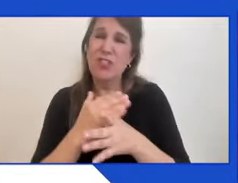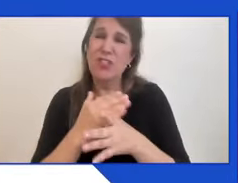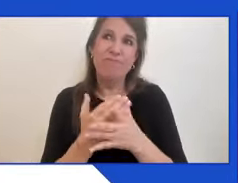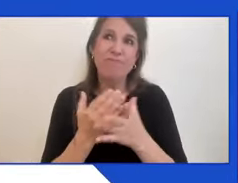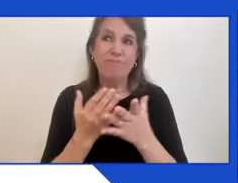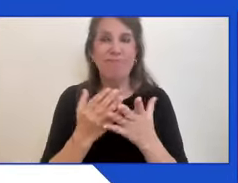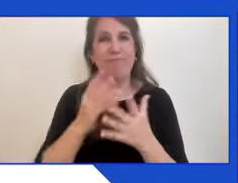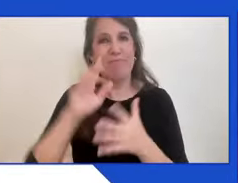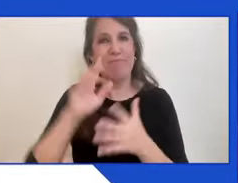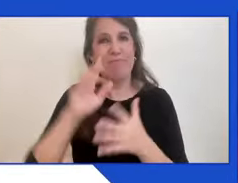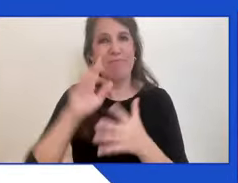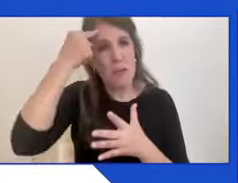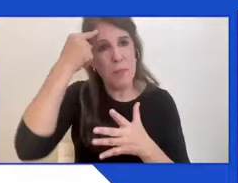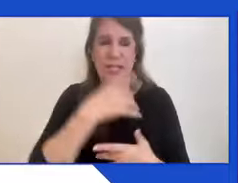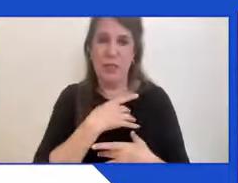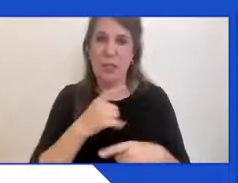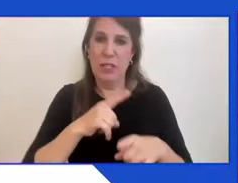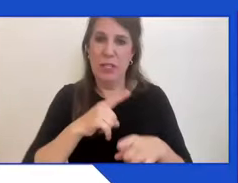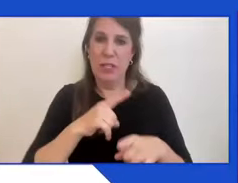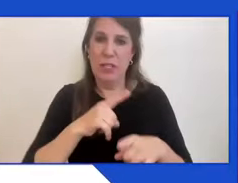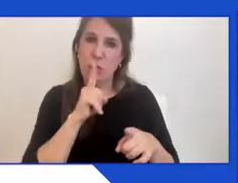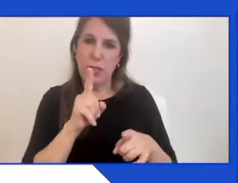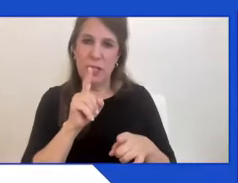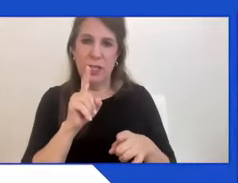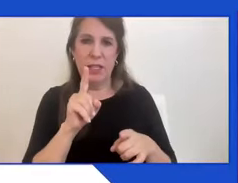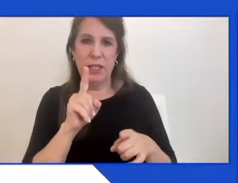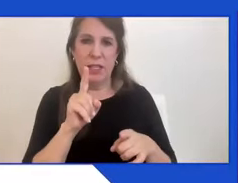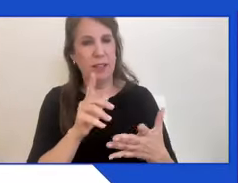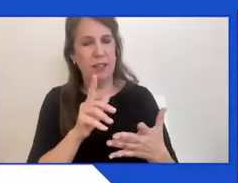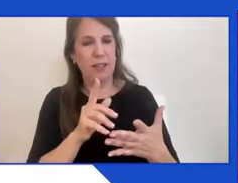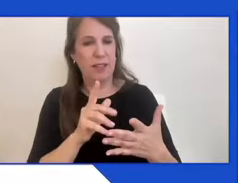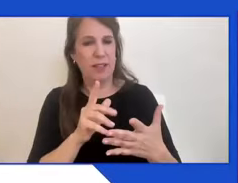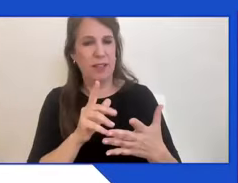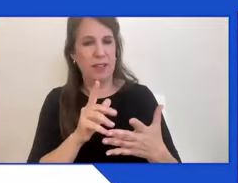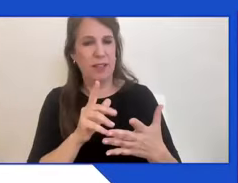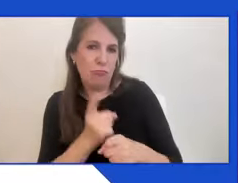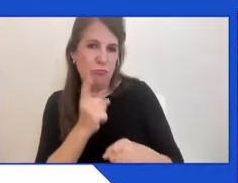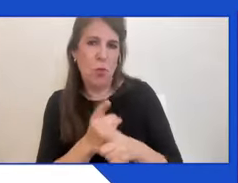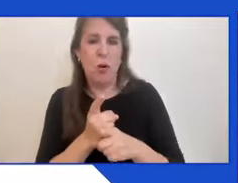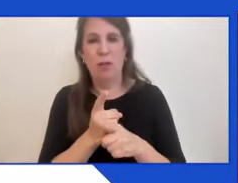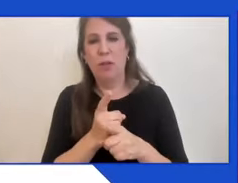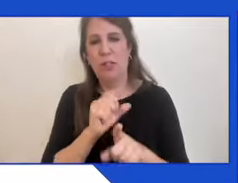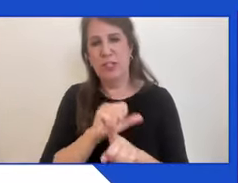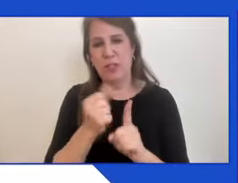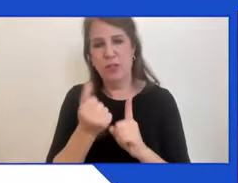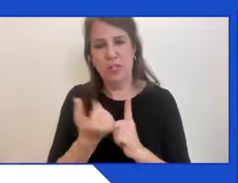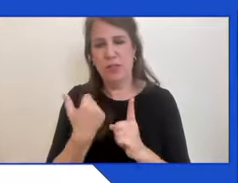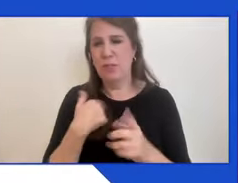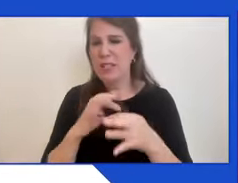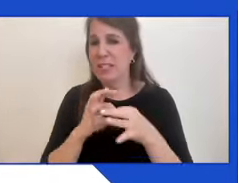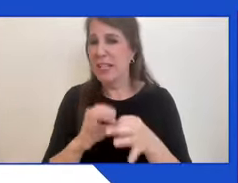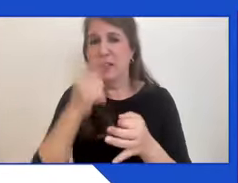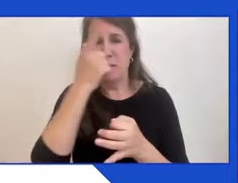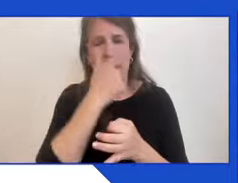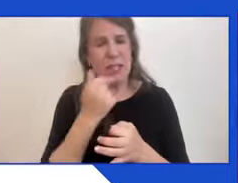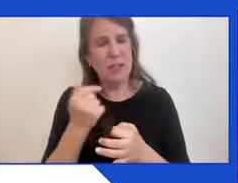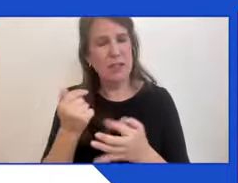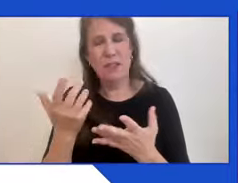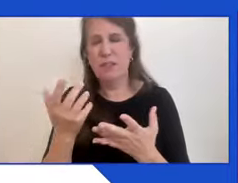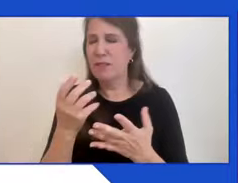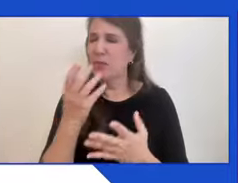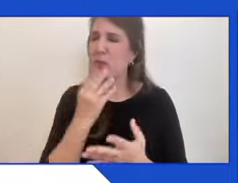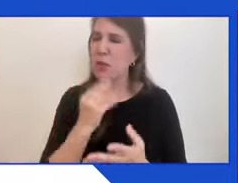is anchored in the painful history of the Jewish people. For centuries, Jews have been